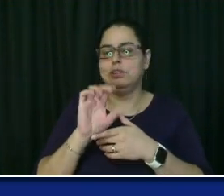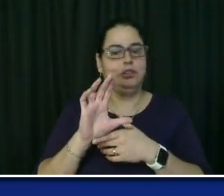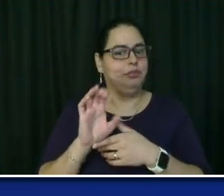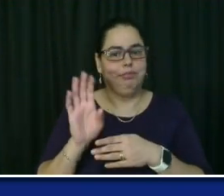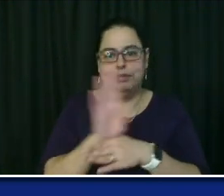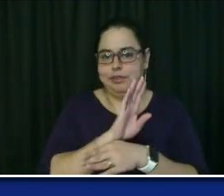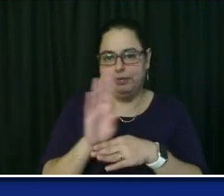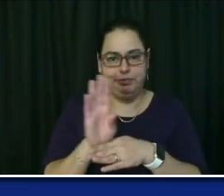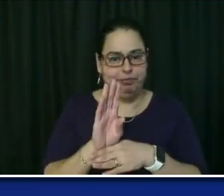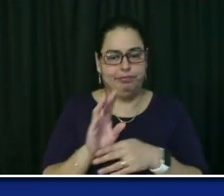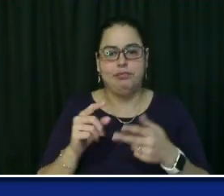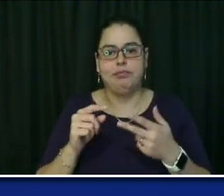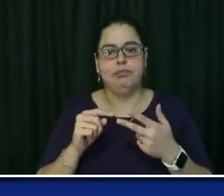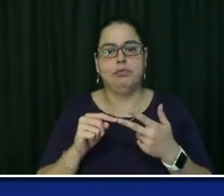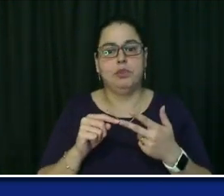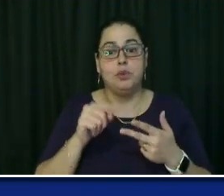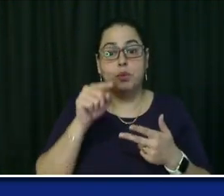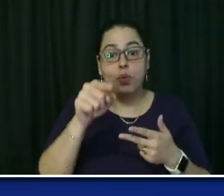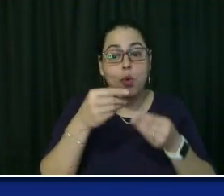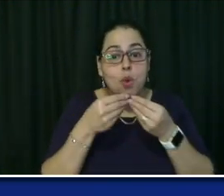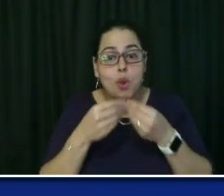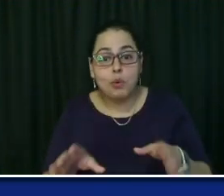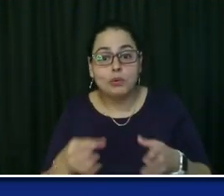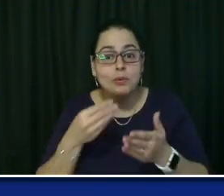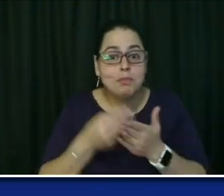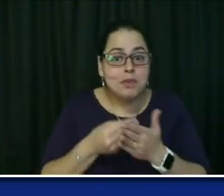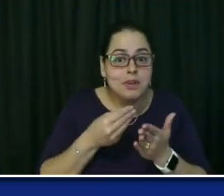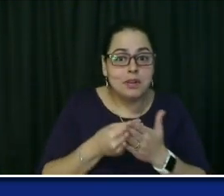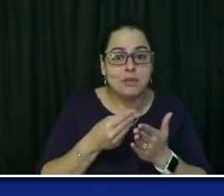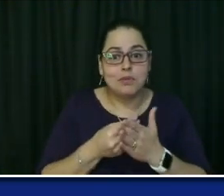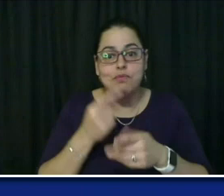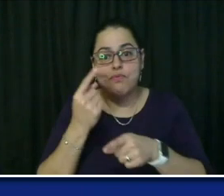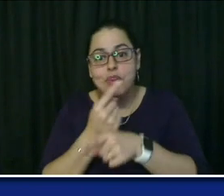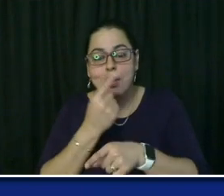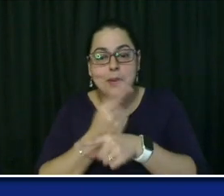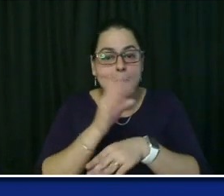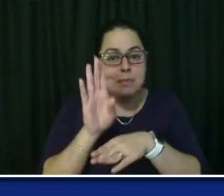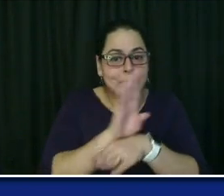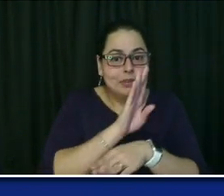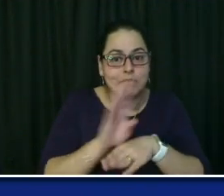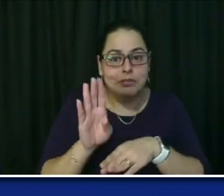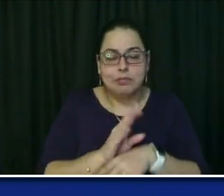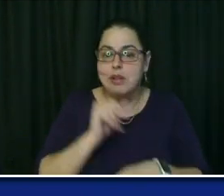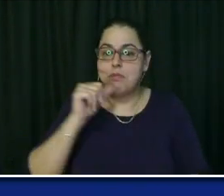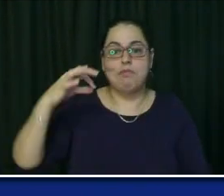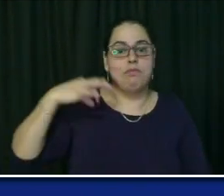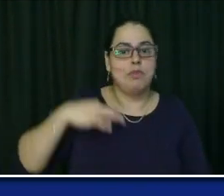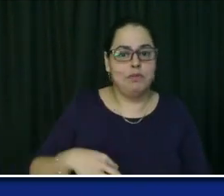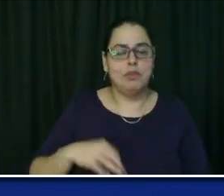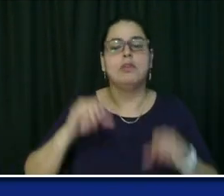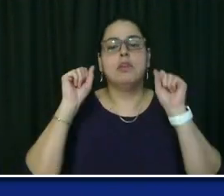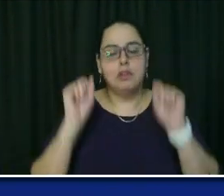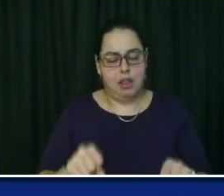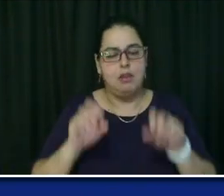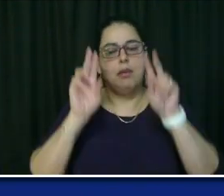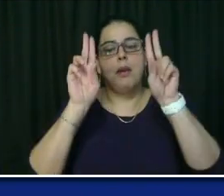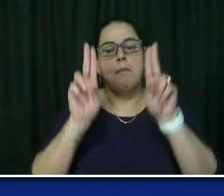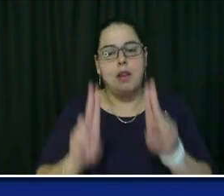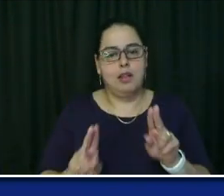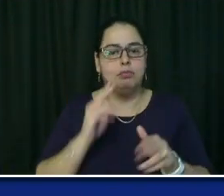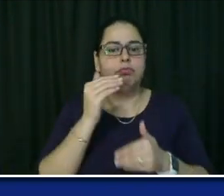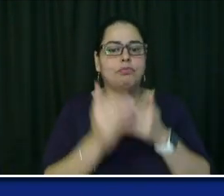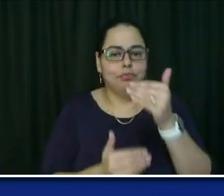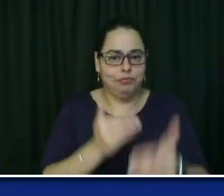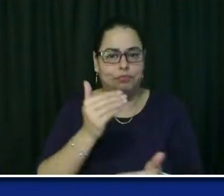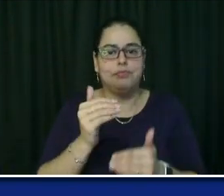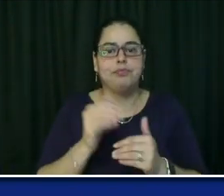for these grants. There will be many more applications than there are money to give out. And so there is a scoring process by dint of a host